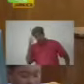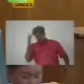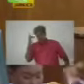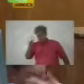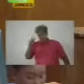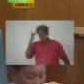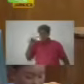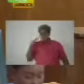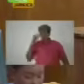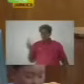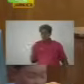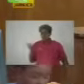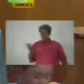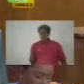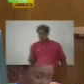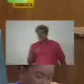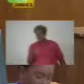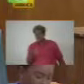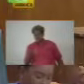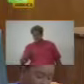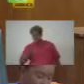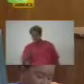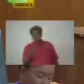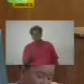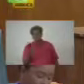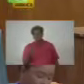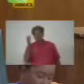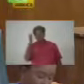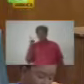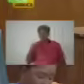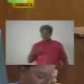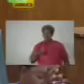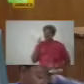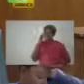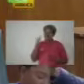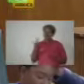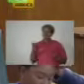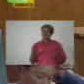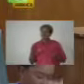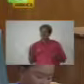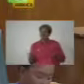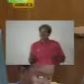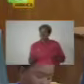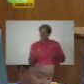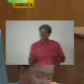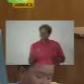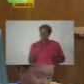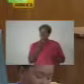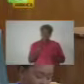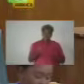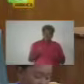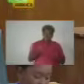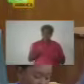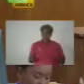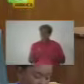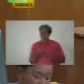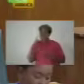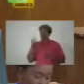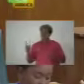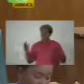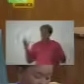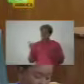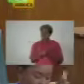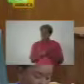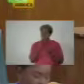we never did. We never did it because we were hamstrung by the wreckage of